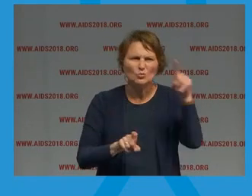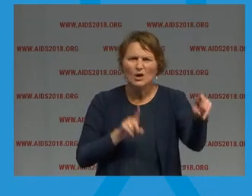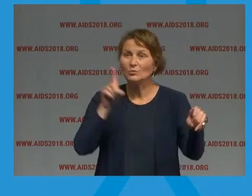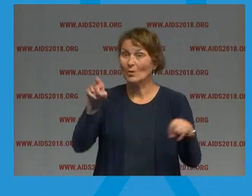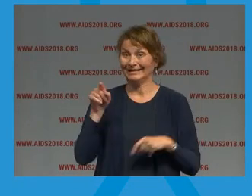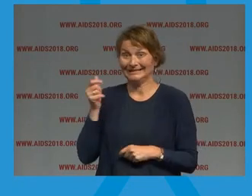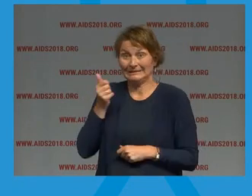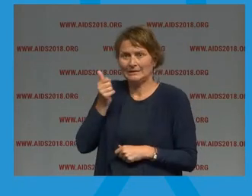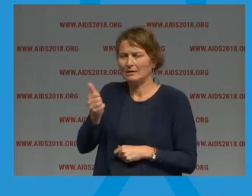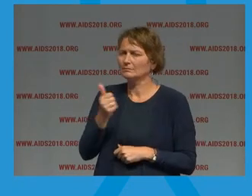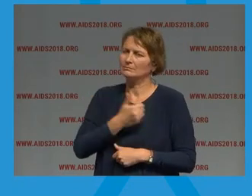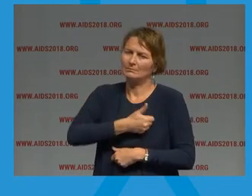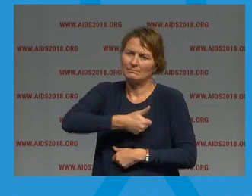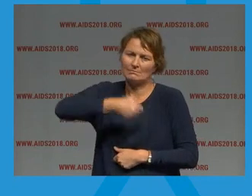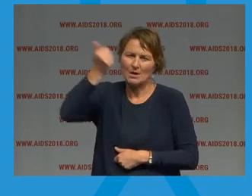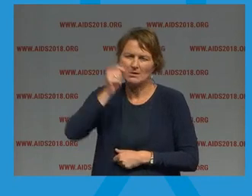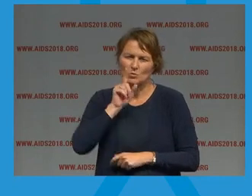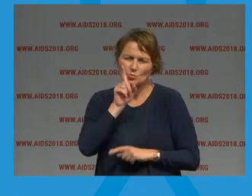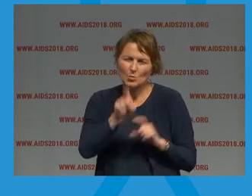well.